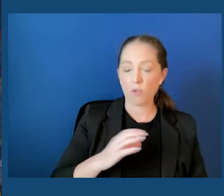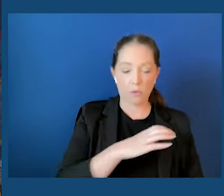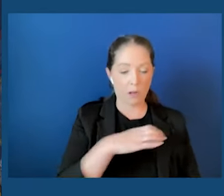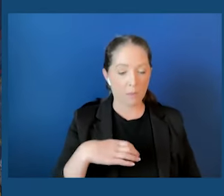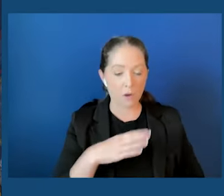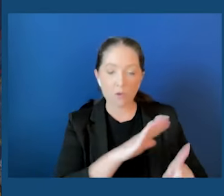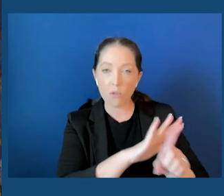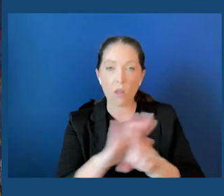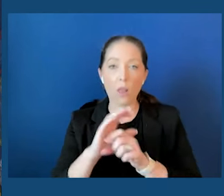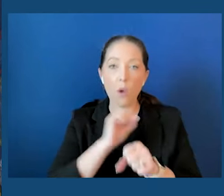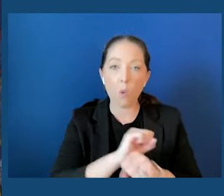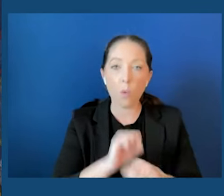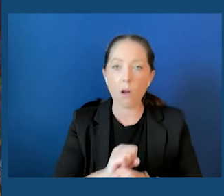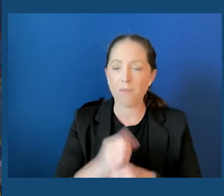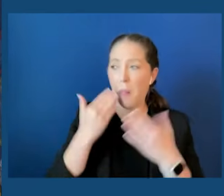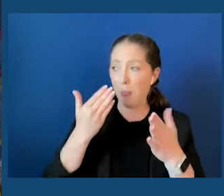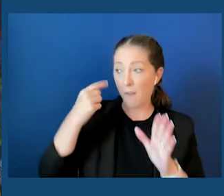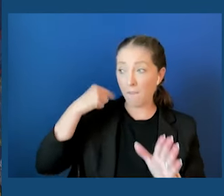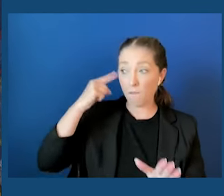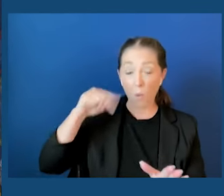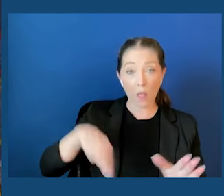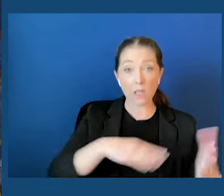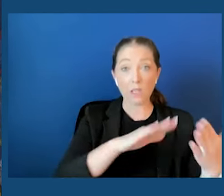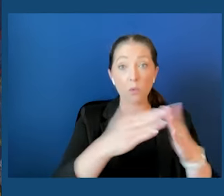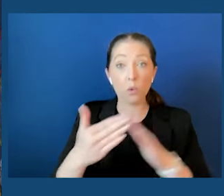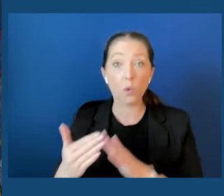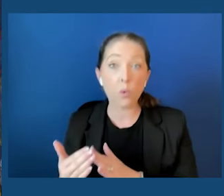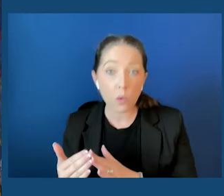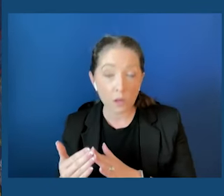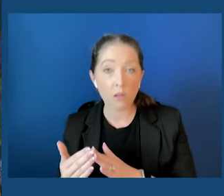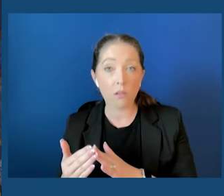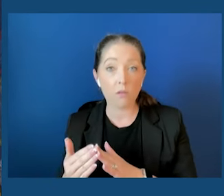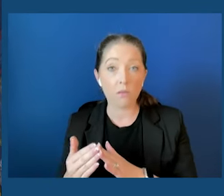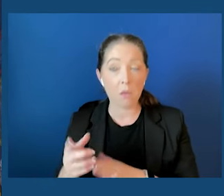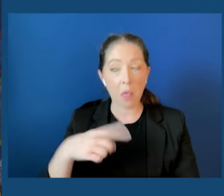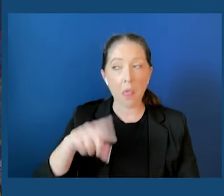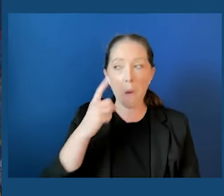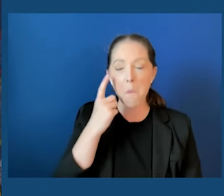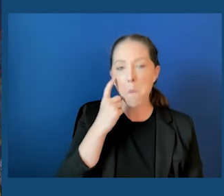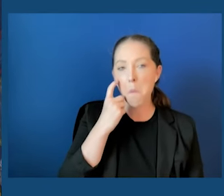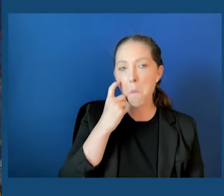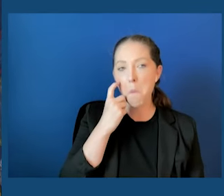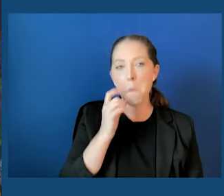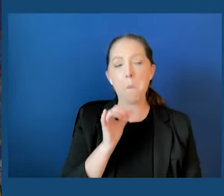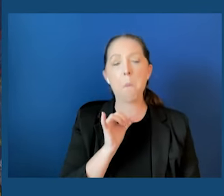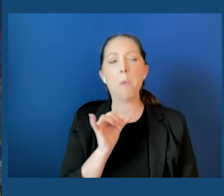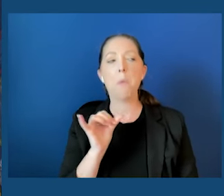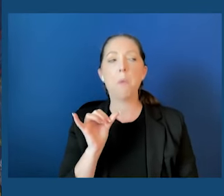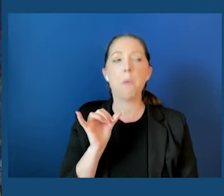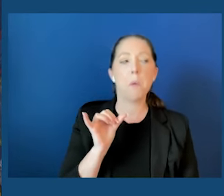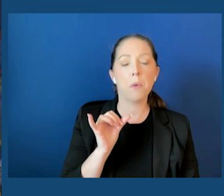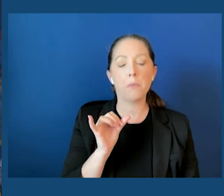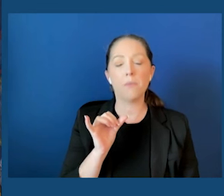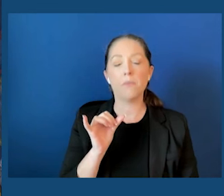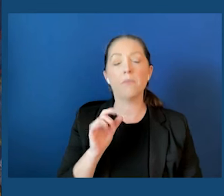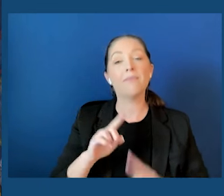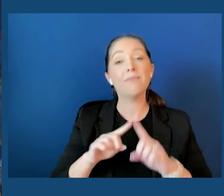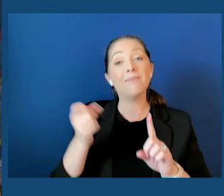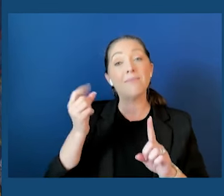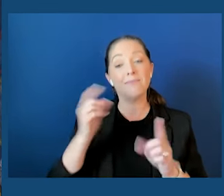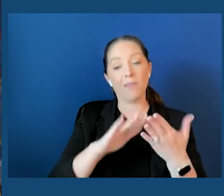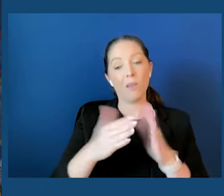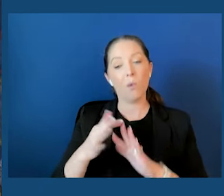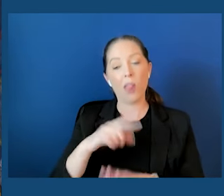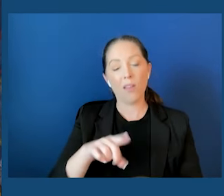this community, for its warranted skepticism, and for the trust, patience,